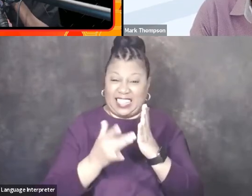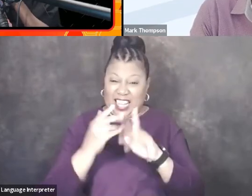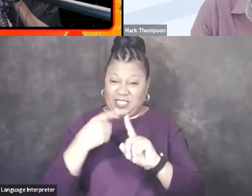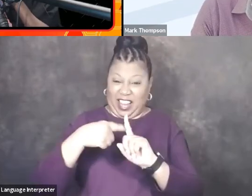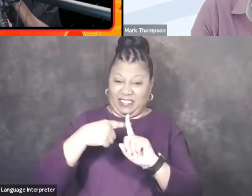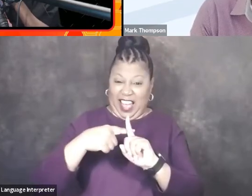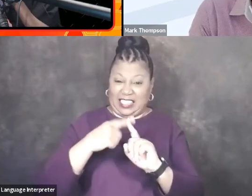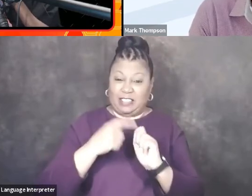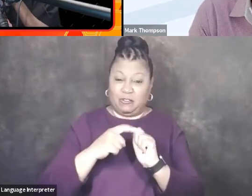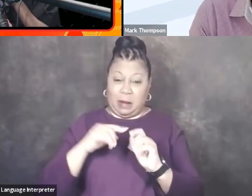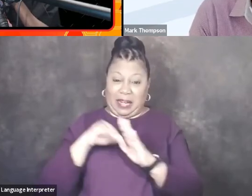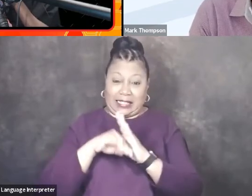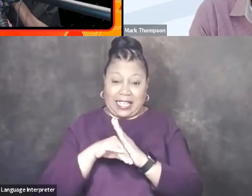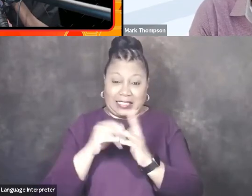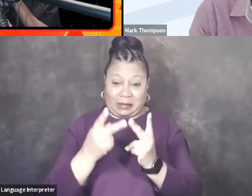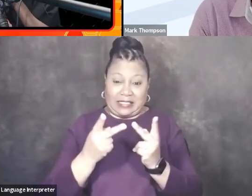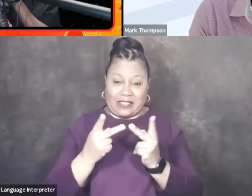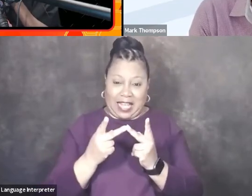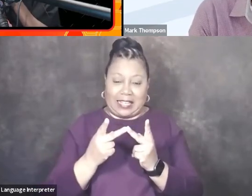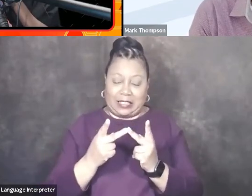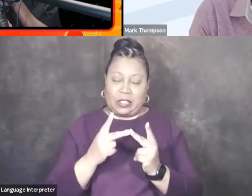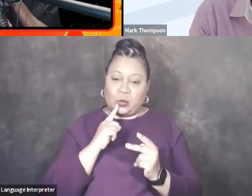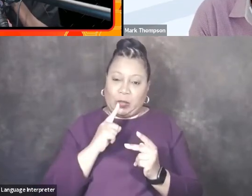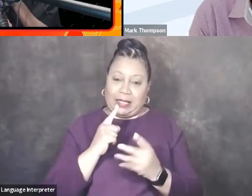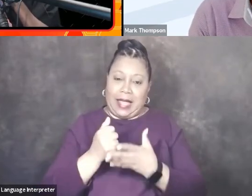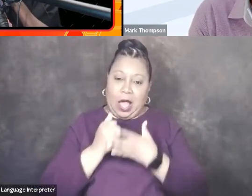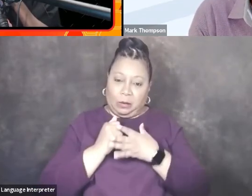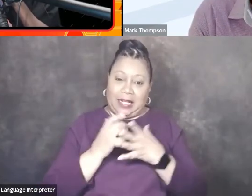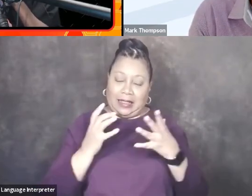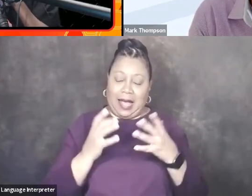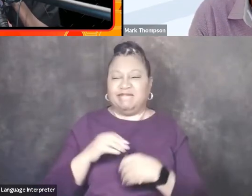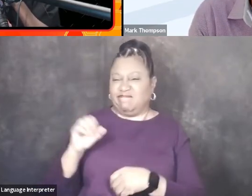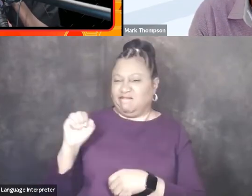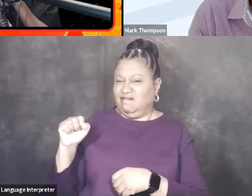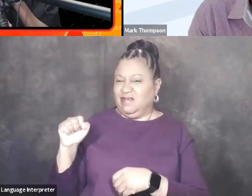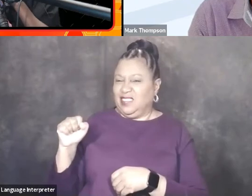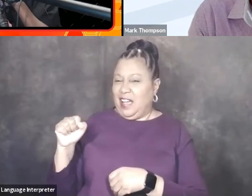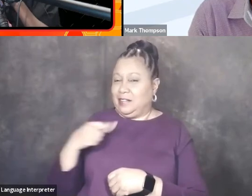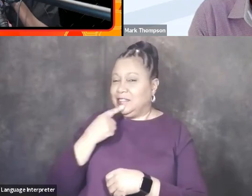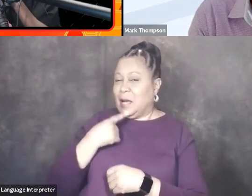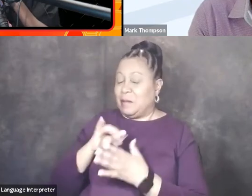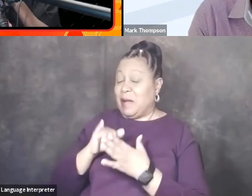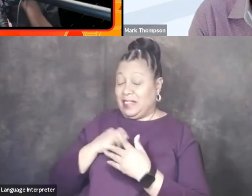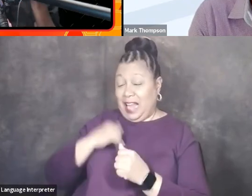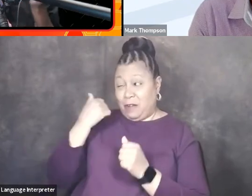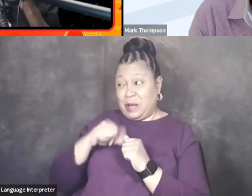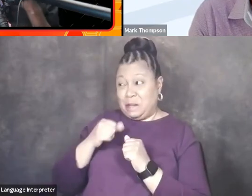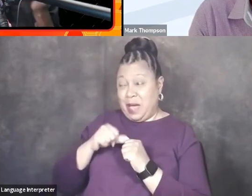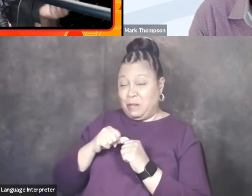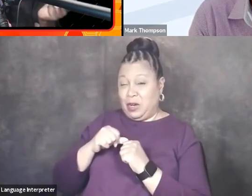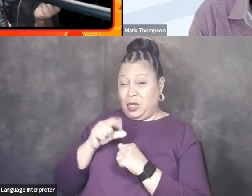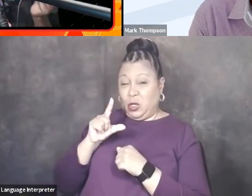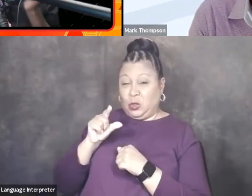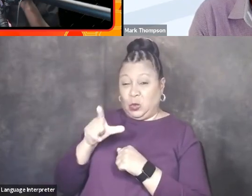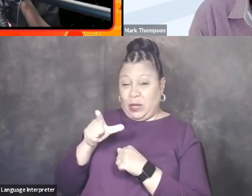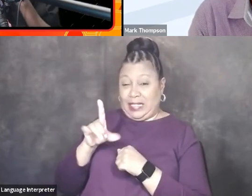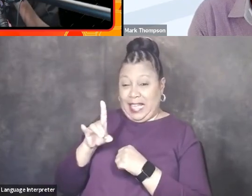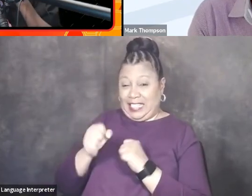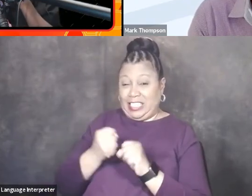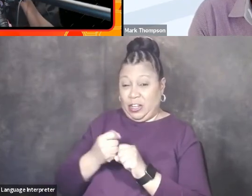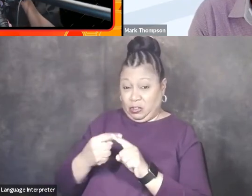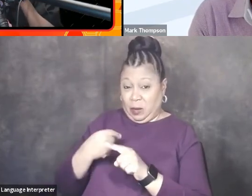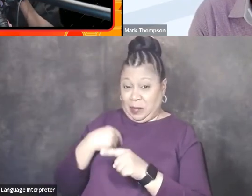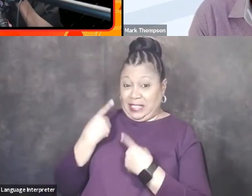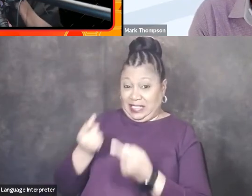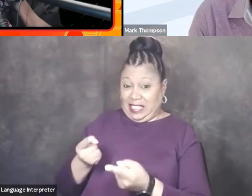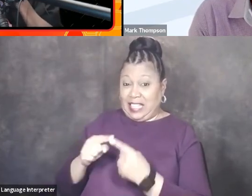from an accessibility standpoint that's really helped out a lot. Yeah, man, tell me about it, because I remember it's been 28 years for me since